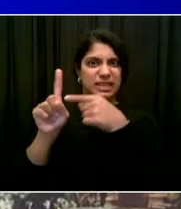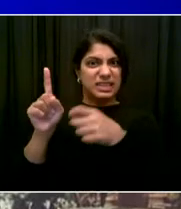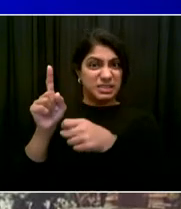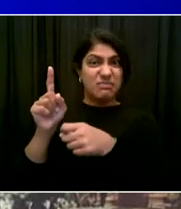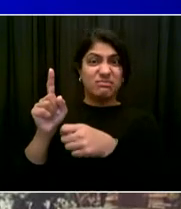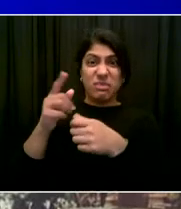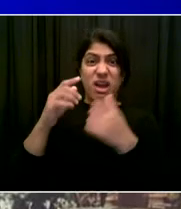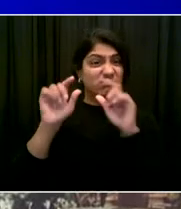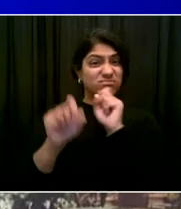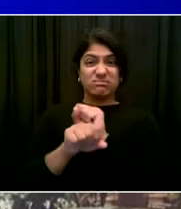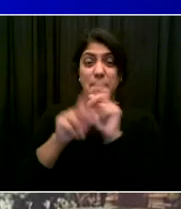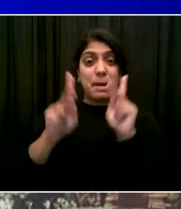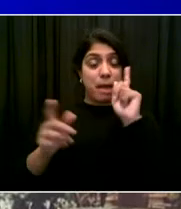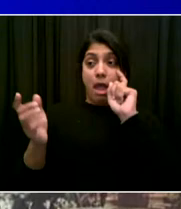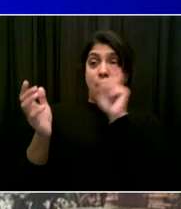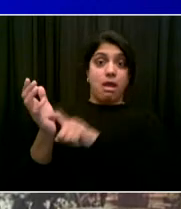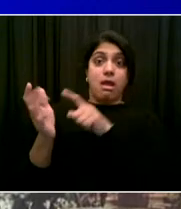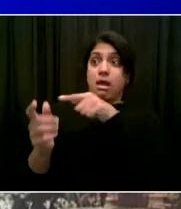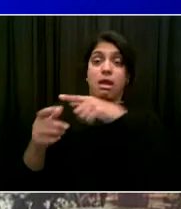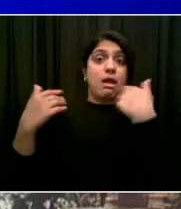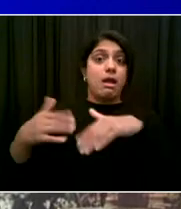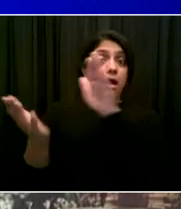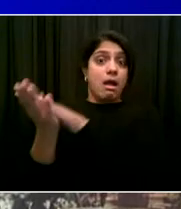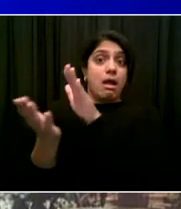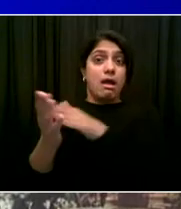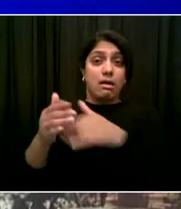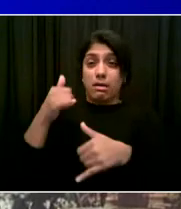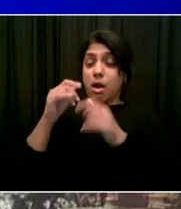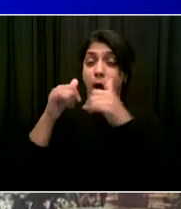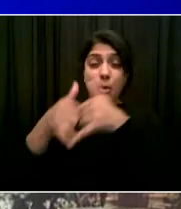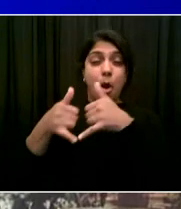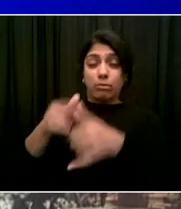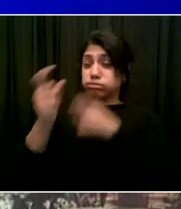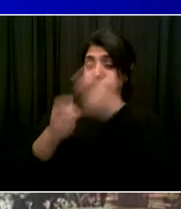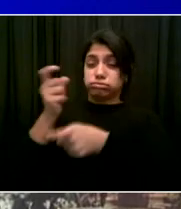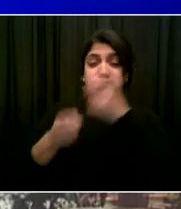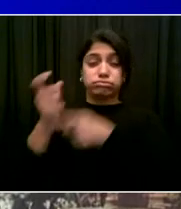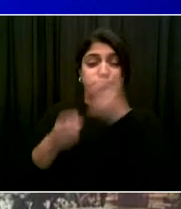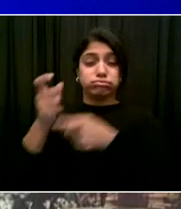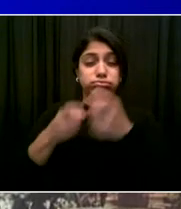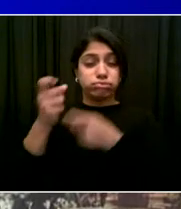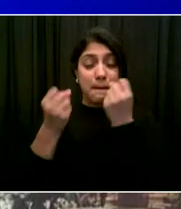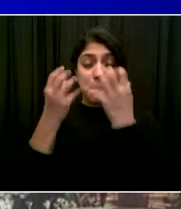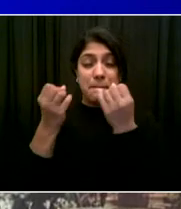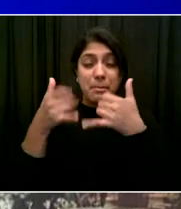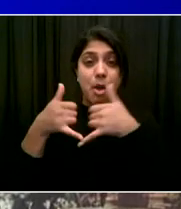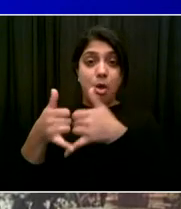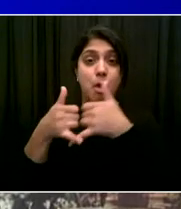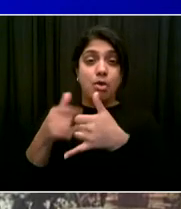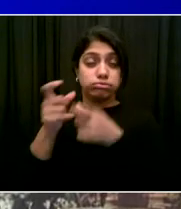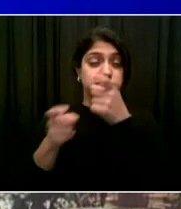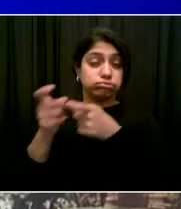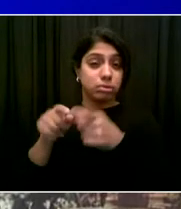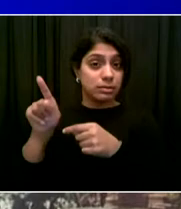city, so much so that regardless of what's happening, he remains a Knicks fan through thick and